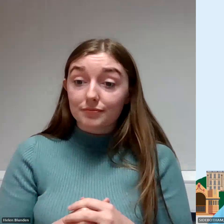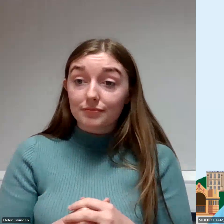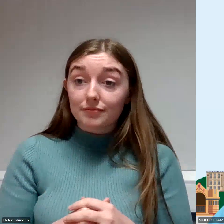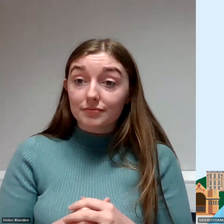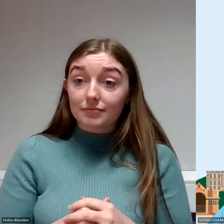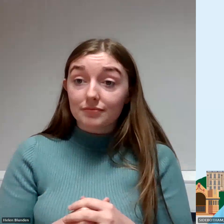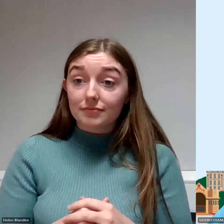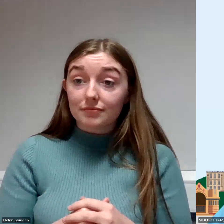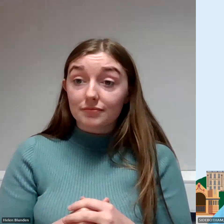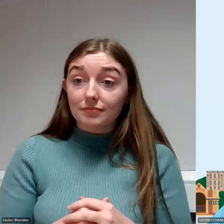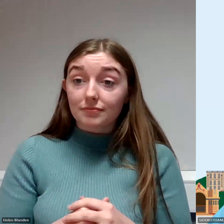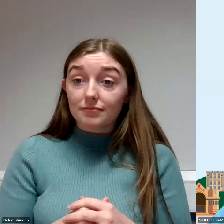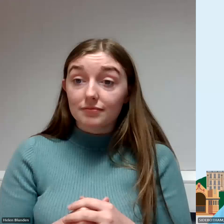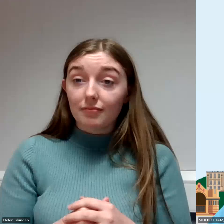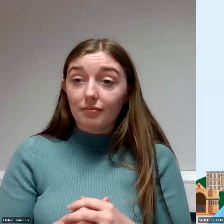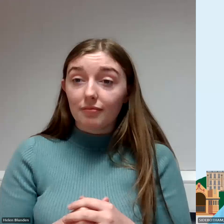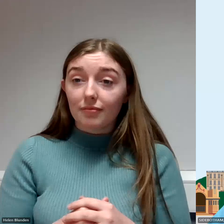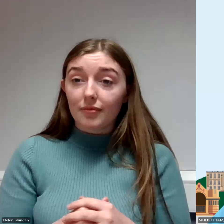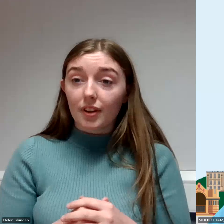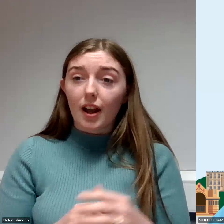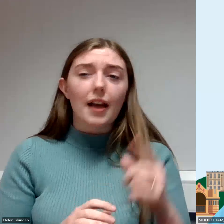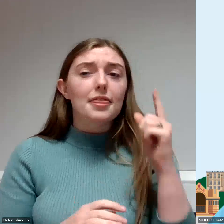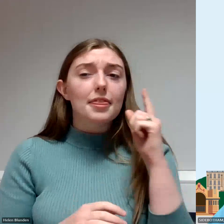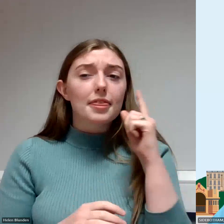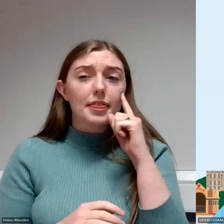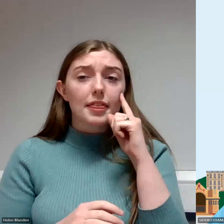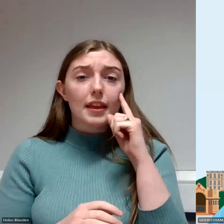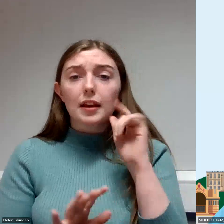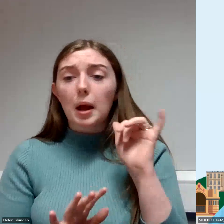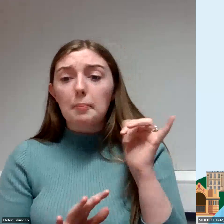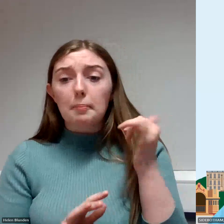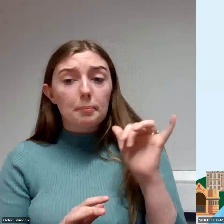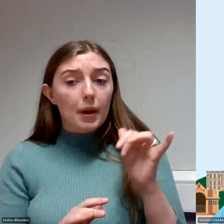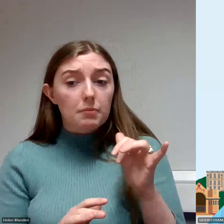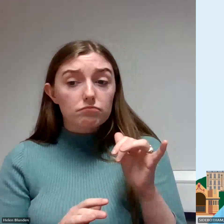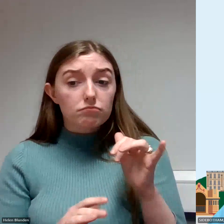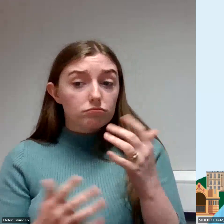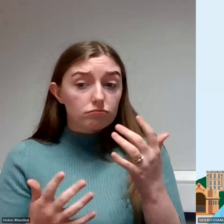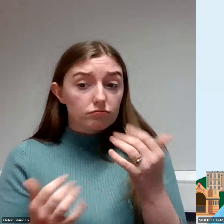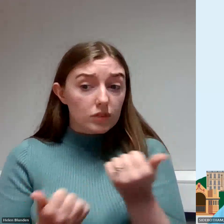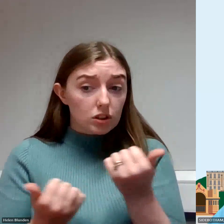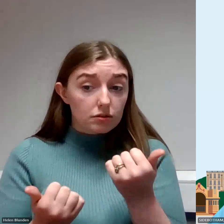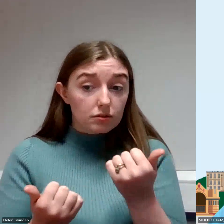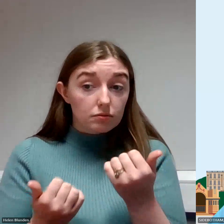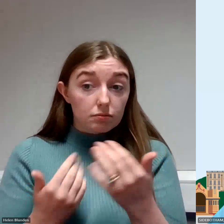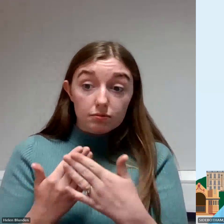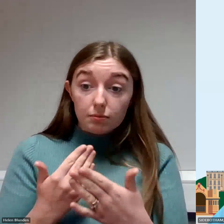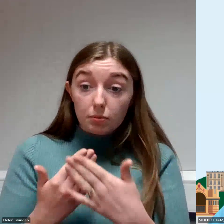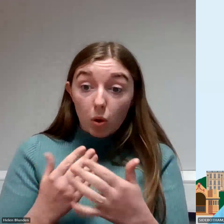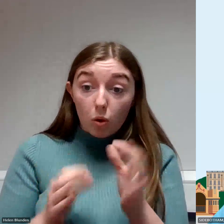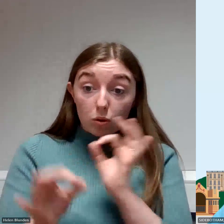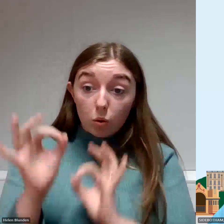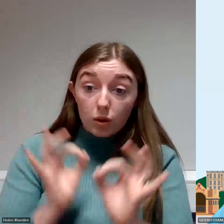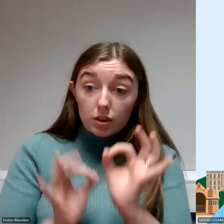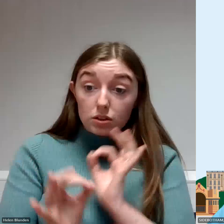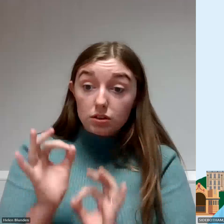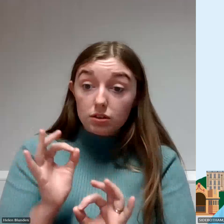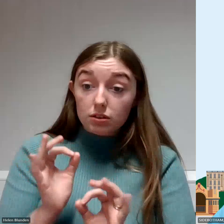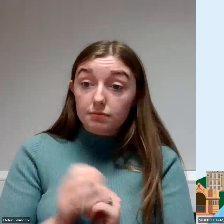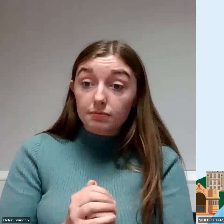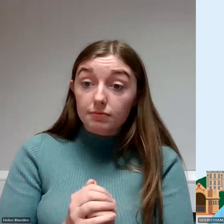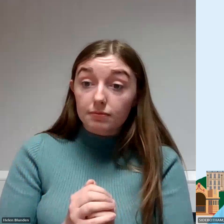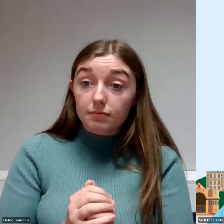And I think we may be there. Does anybody else have any last question?